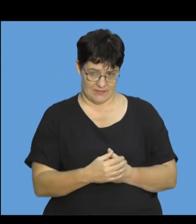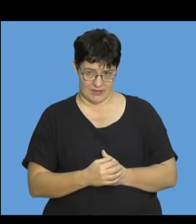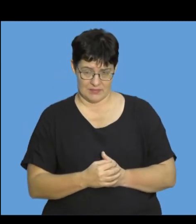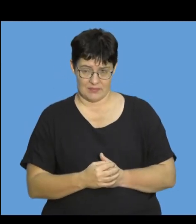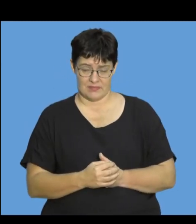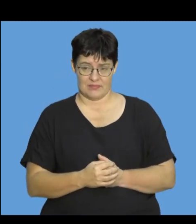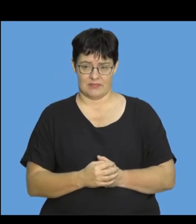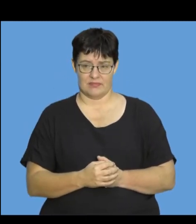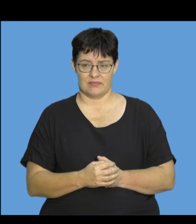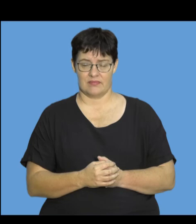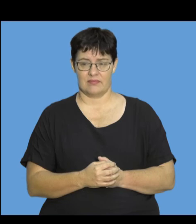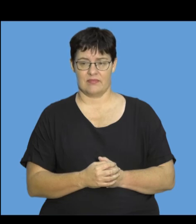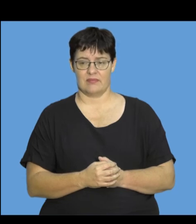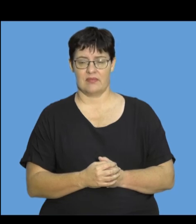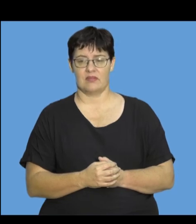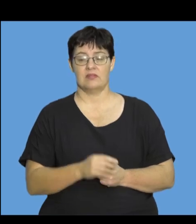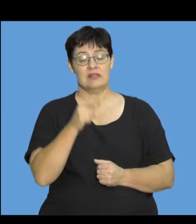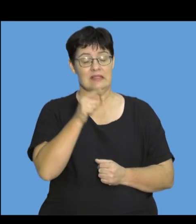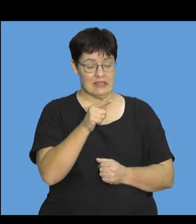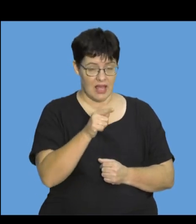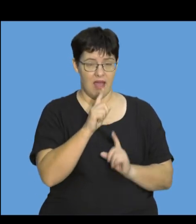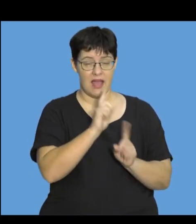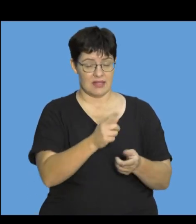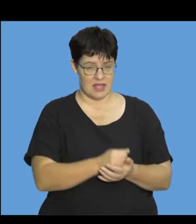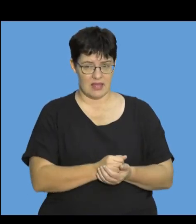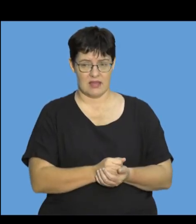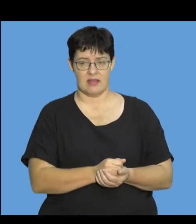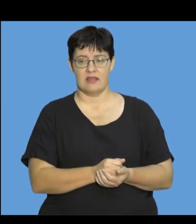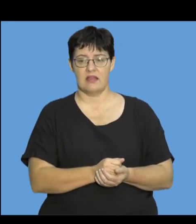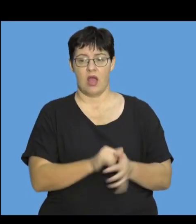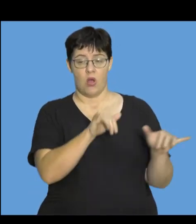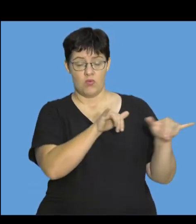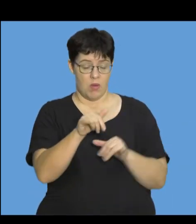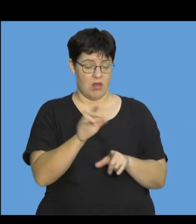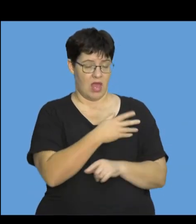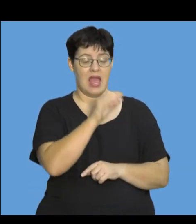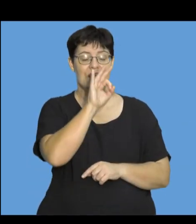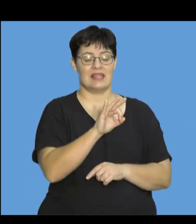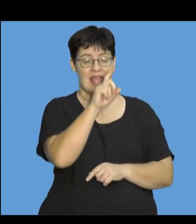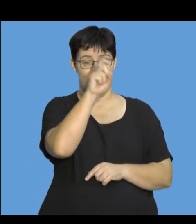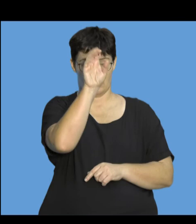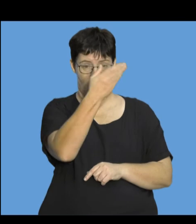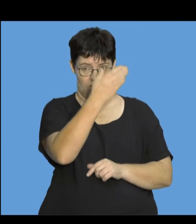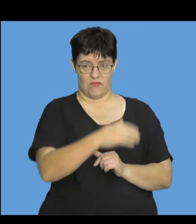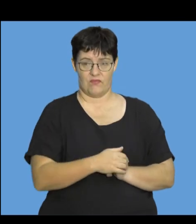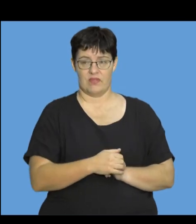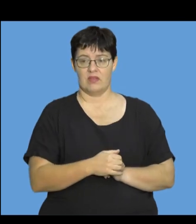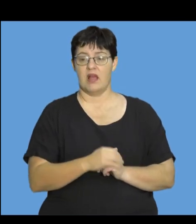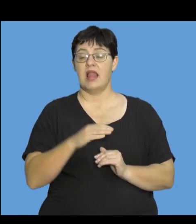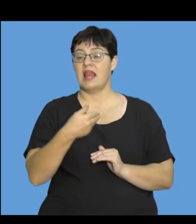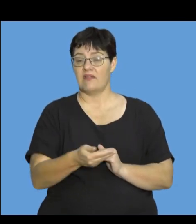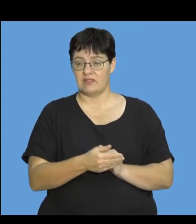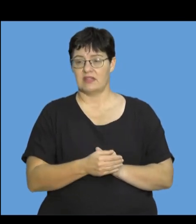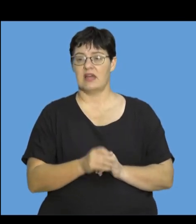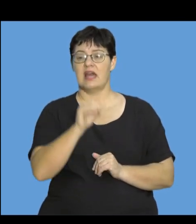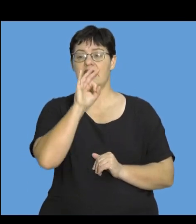where that particular thing comes from. This will then be, I take out a common factor of 3 to the x, I will be